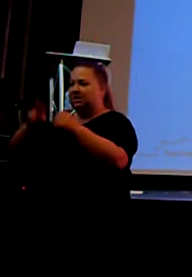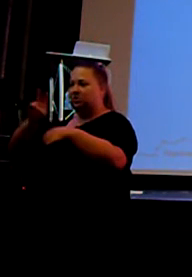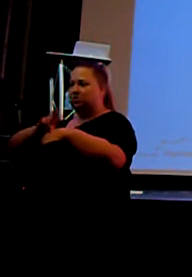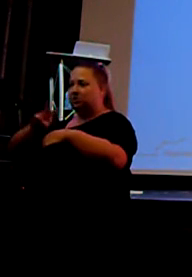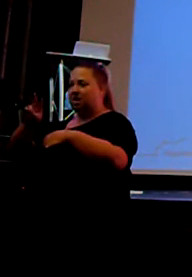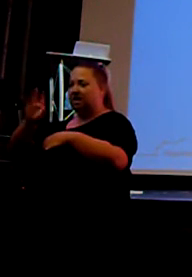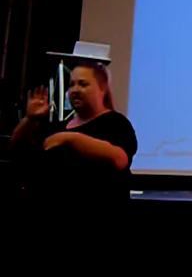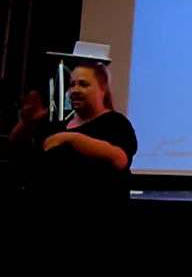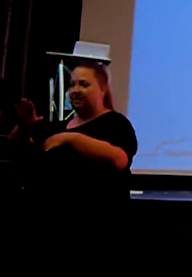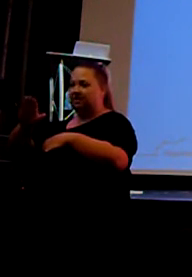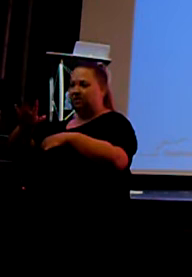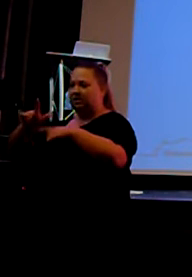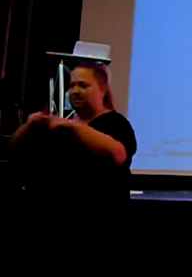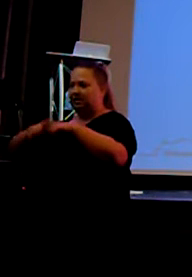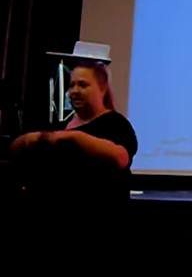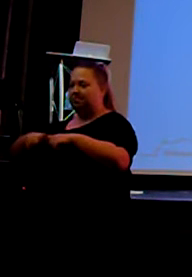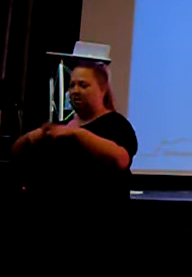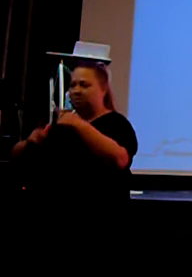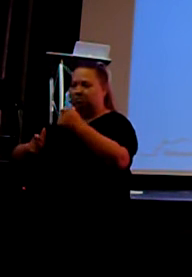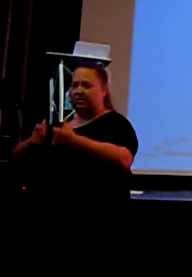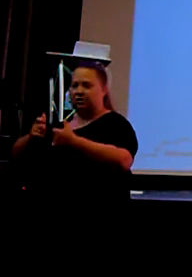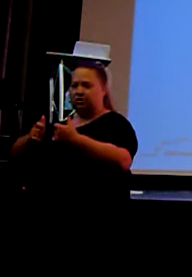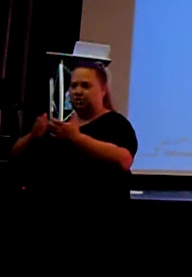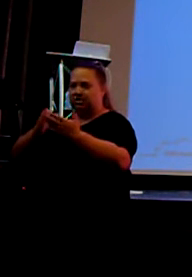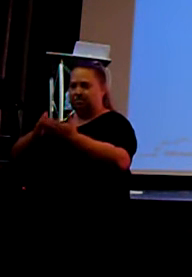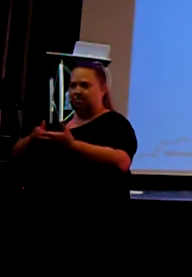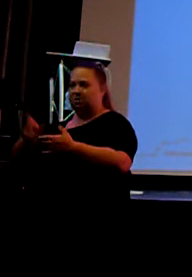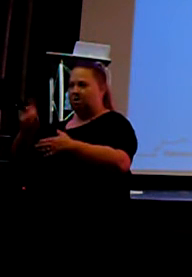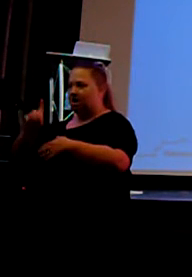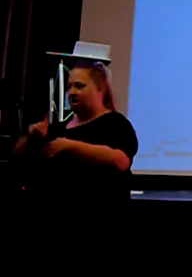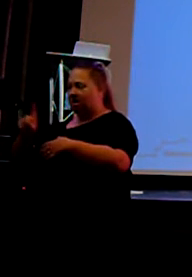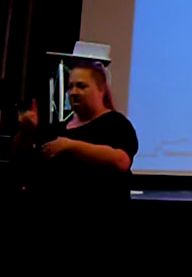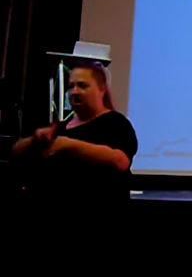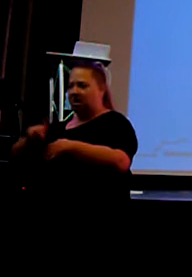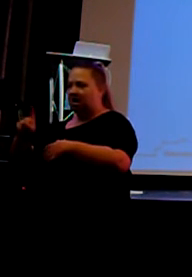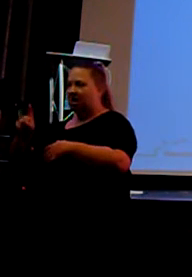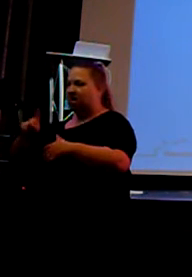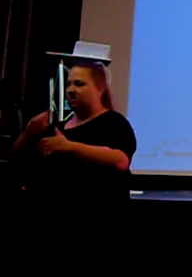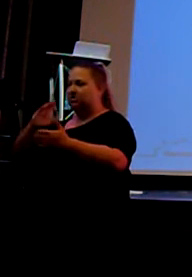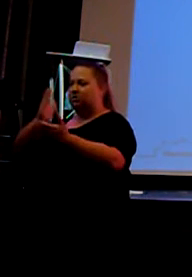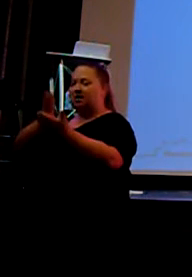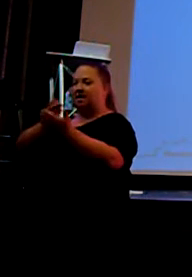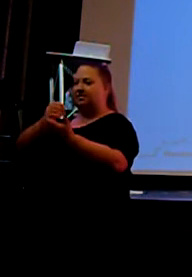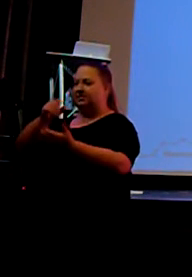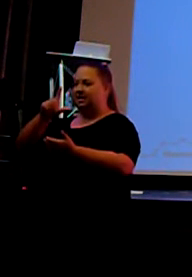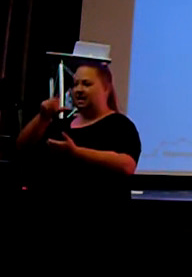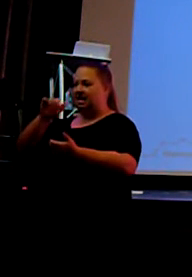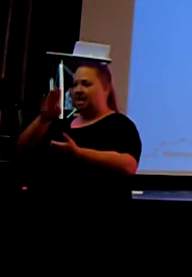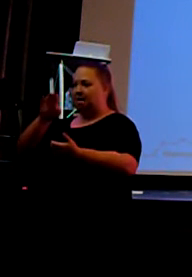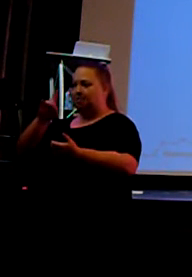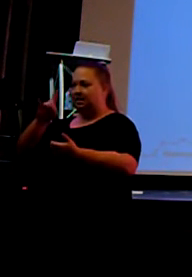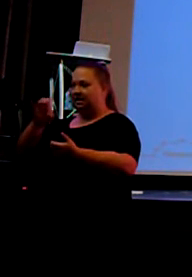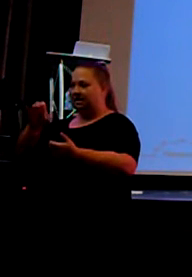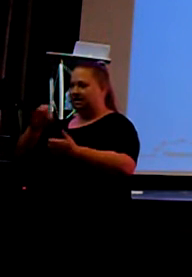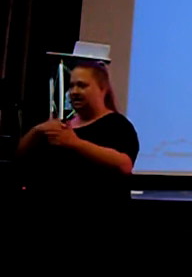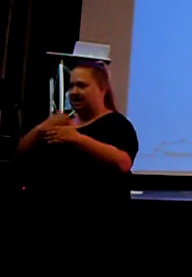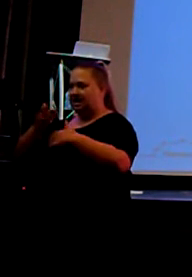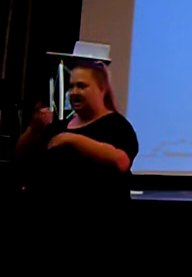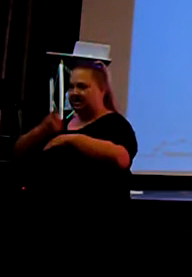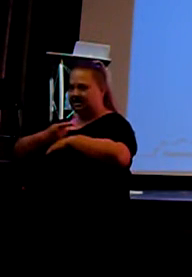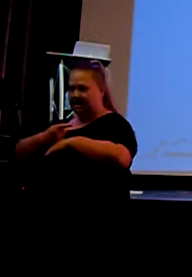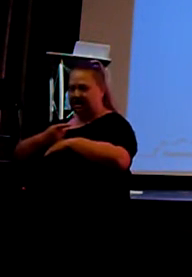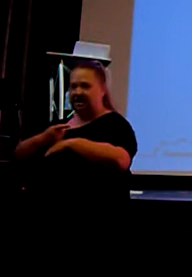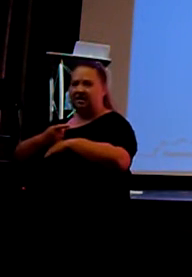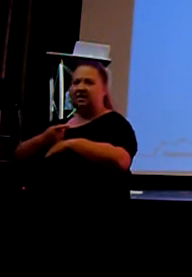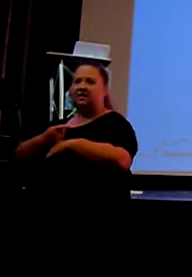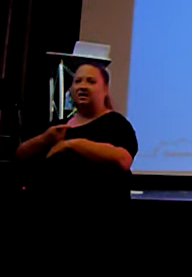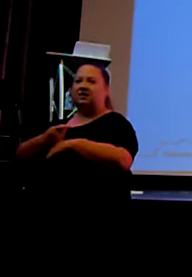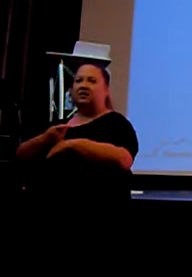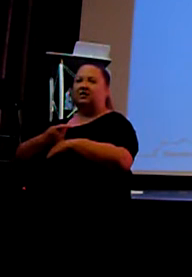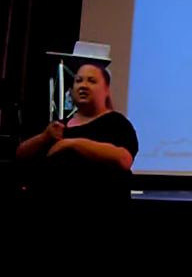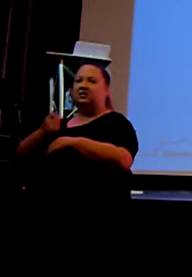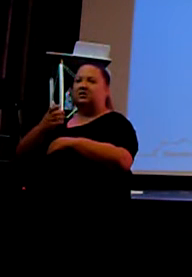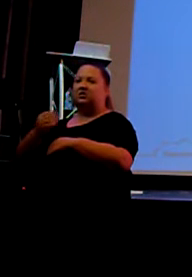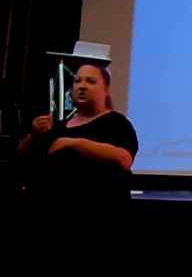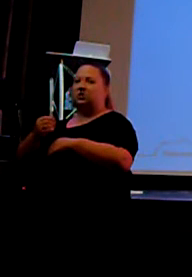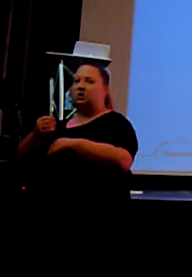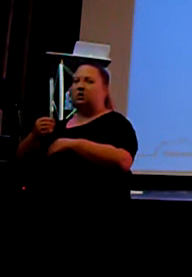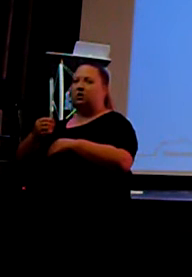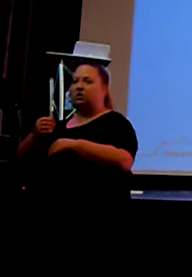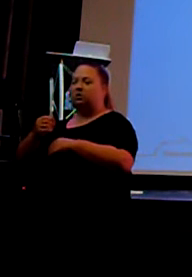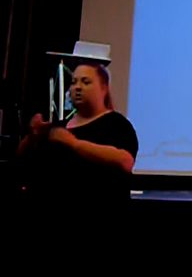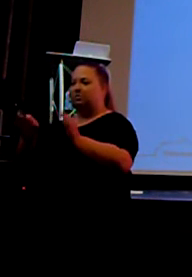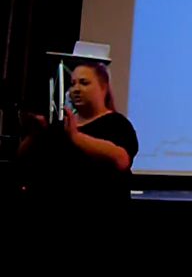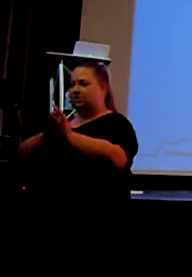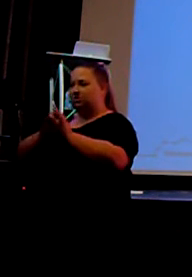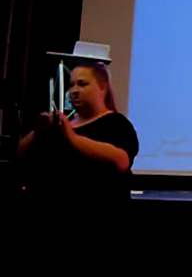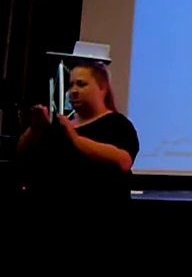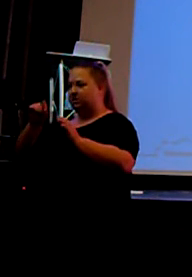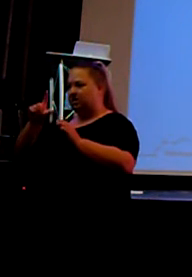ship we have, even maybe 1 o'clock, in order to get to Labadee the next day. And therefore, we choose Labadee, because we cannot